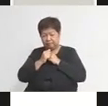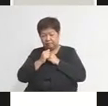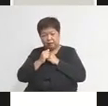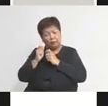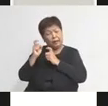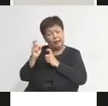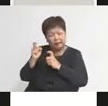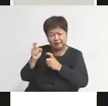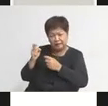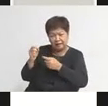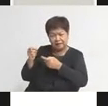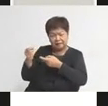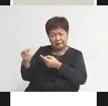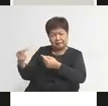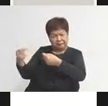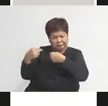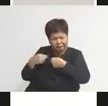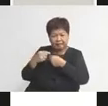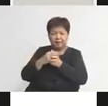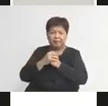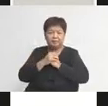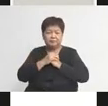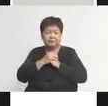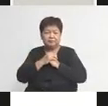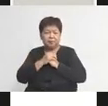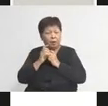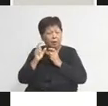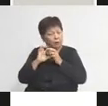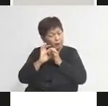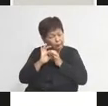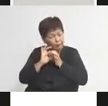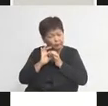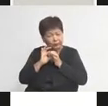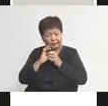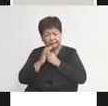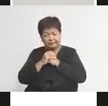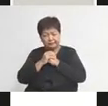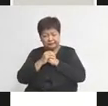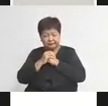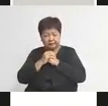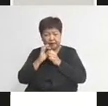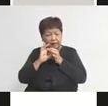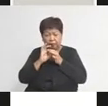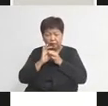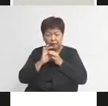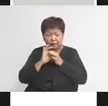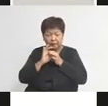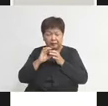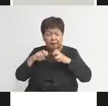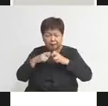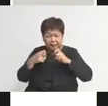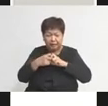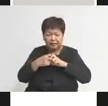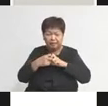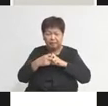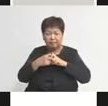work together and collaborate to arrest people like me. They think that I'm thinking of elected. They do not give me the NSM status, the protected person